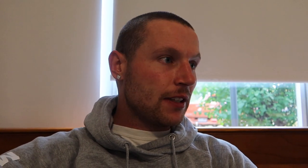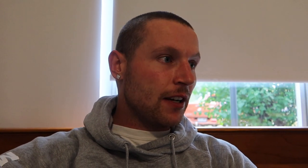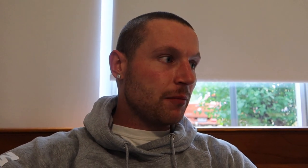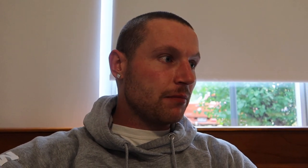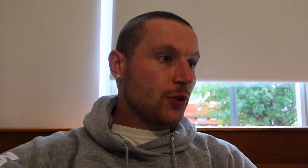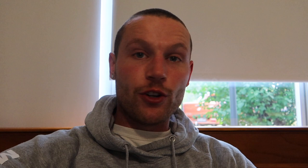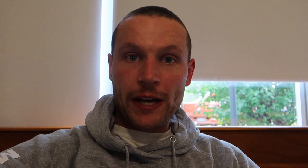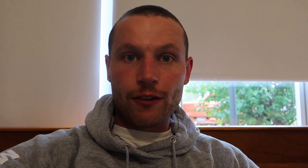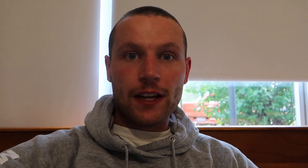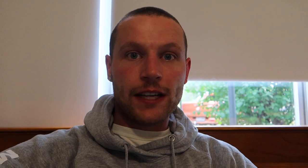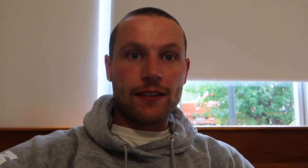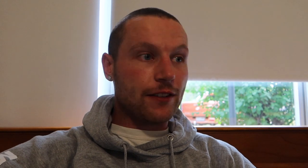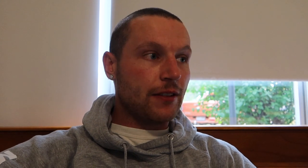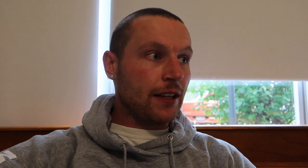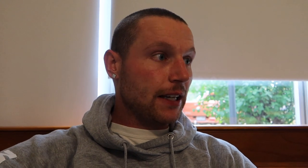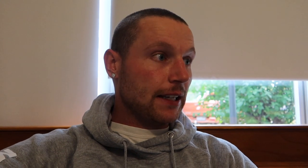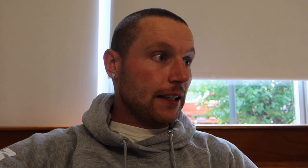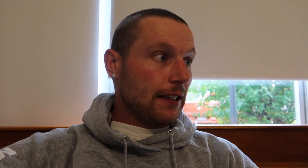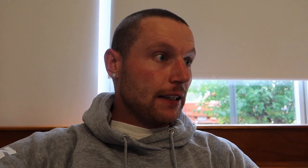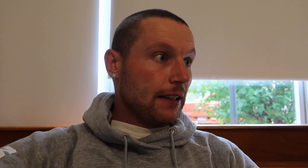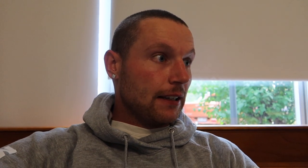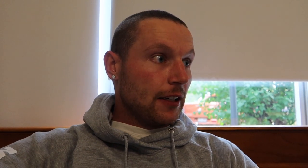government turned it back around. They